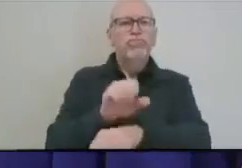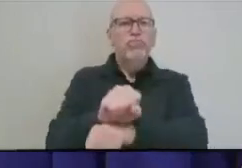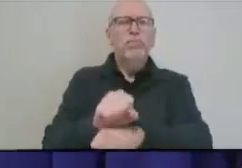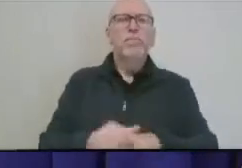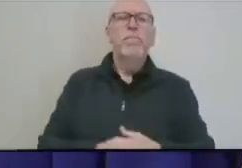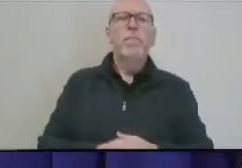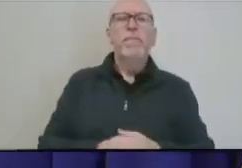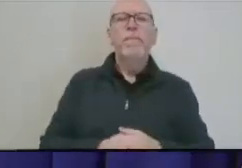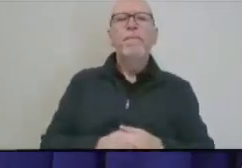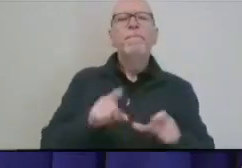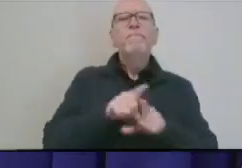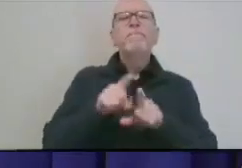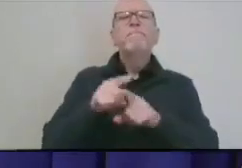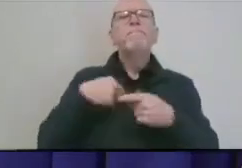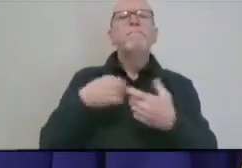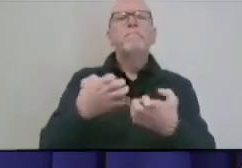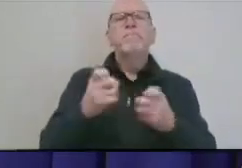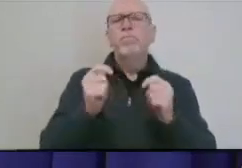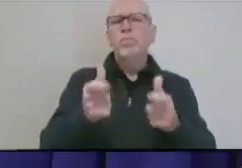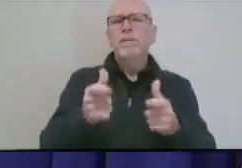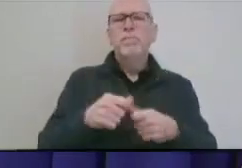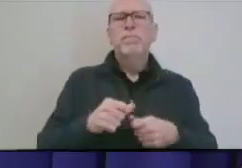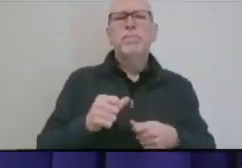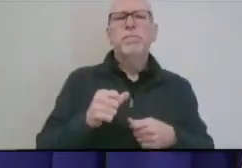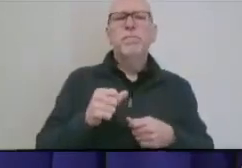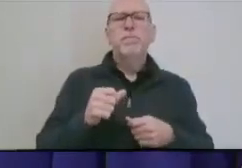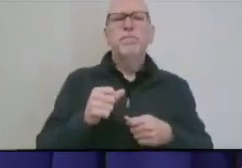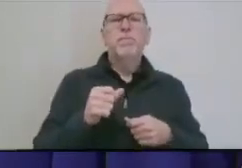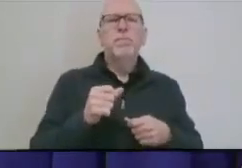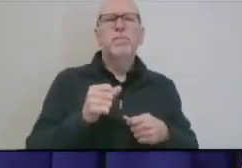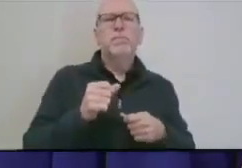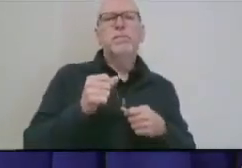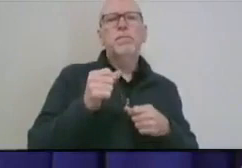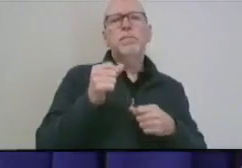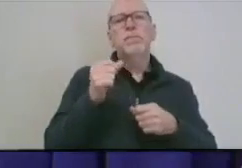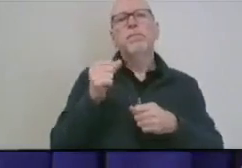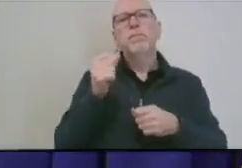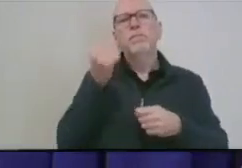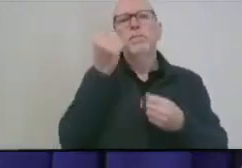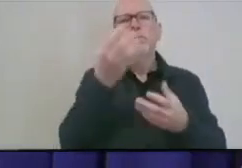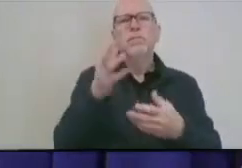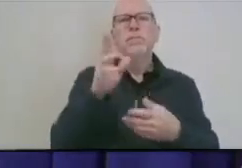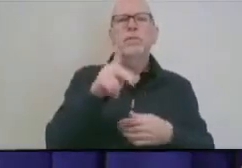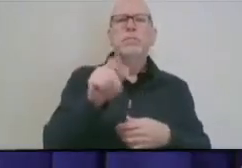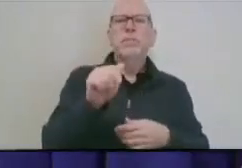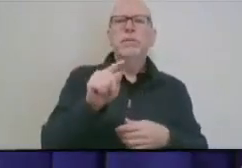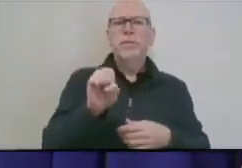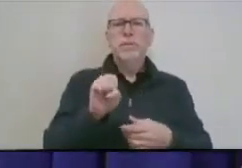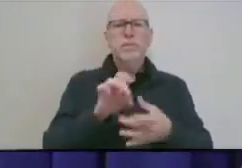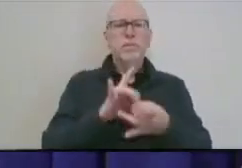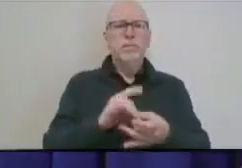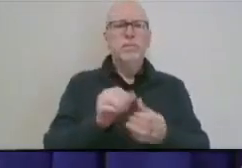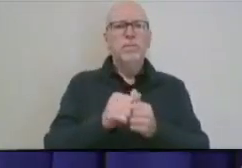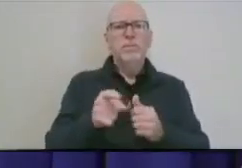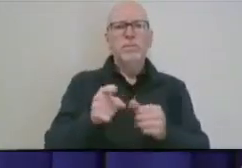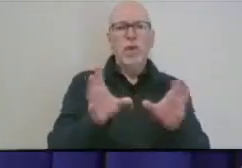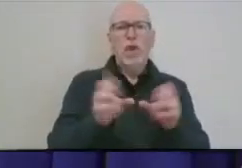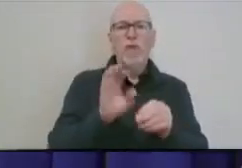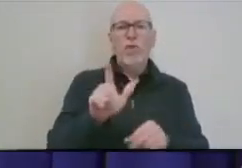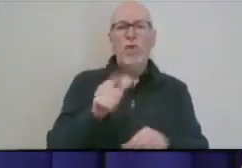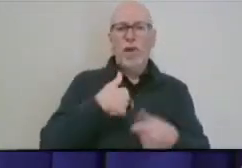also wanted to just very quickly just give you an update on a conference call that I